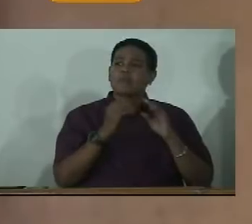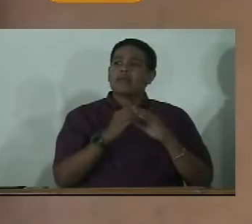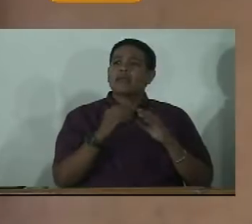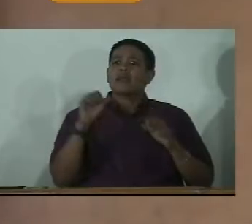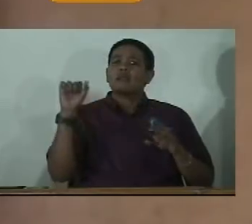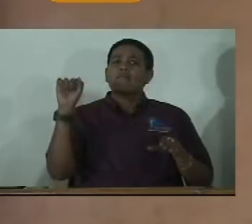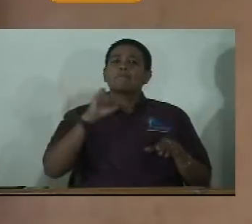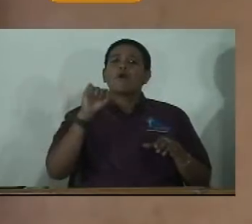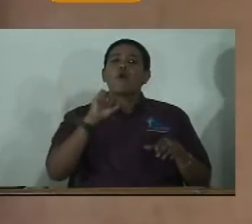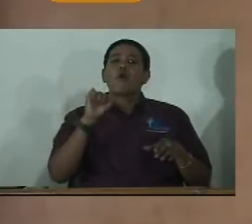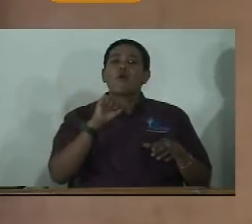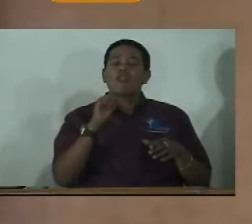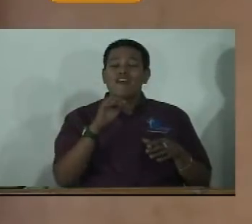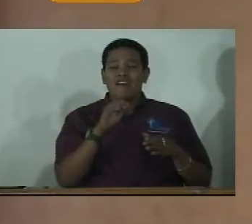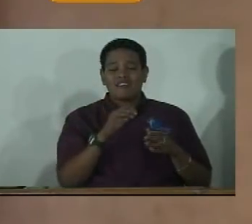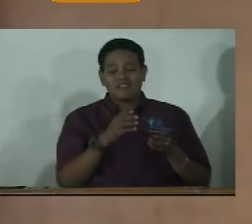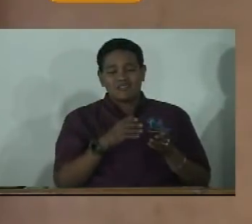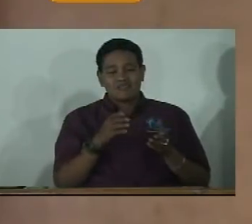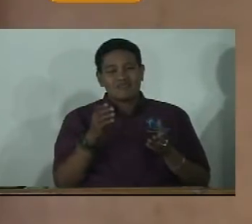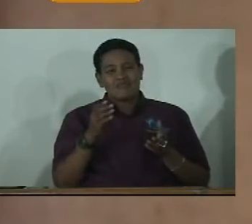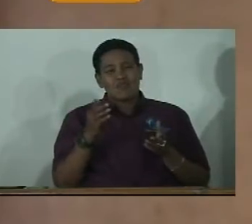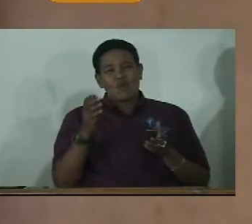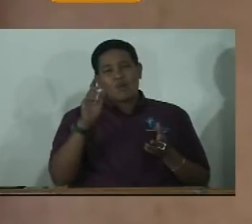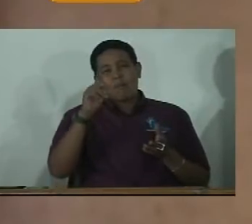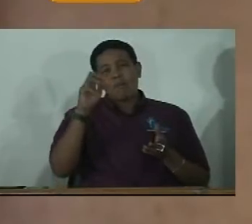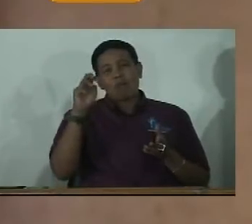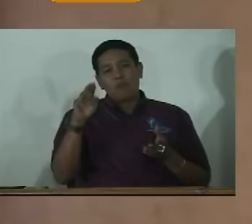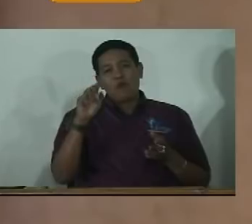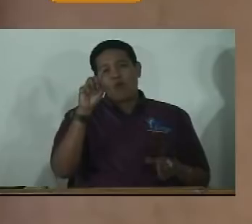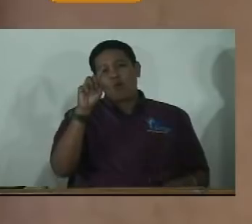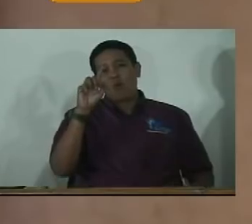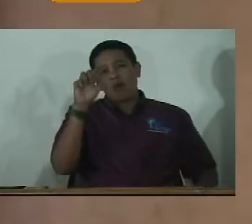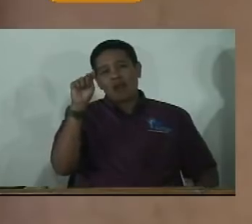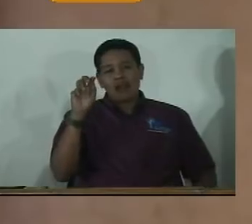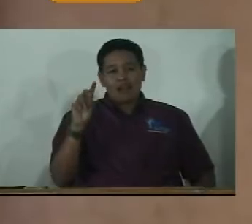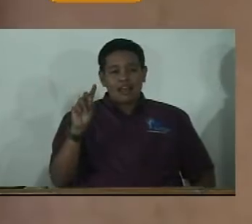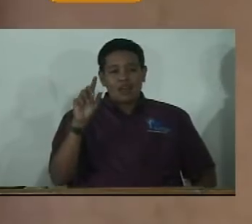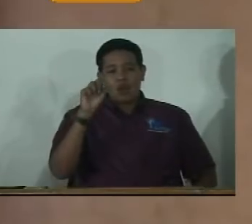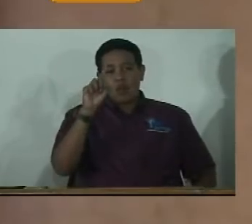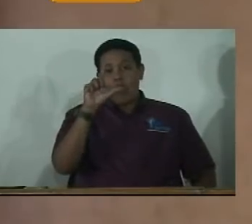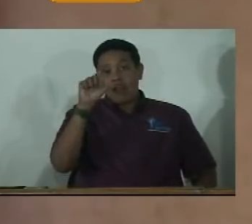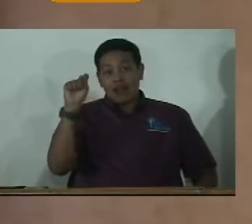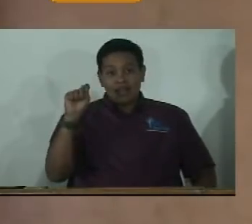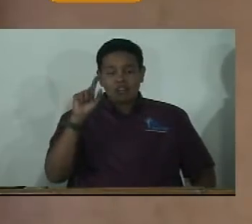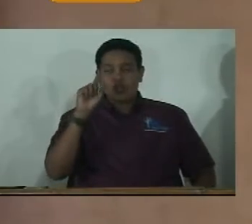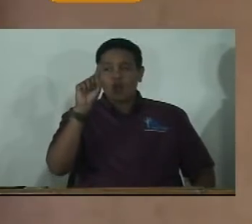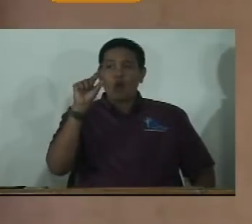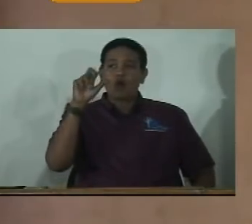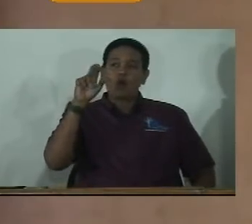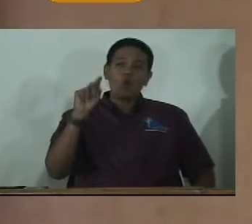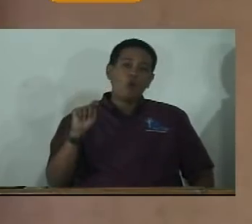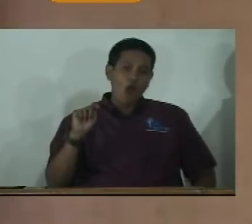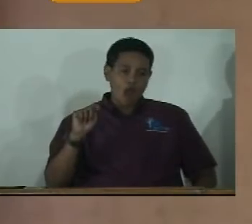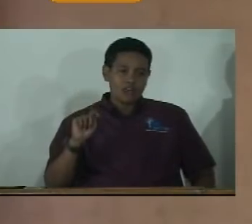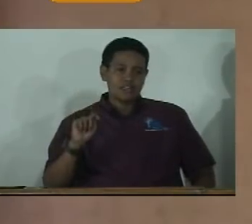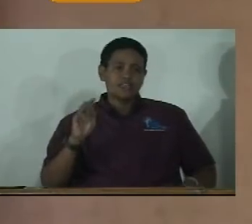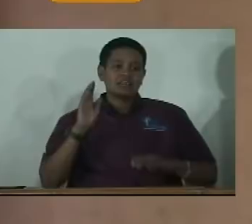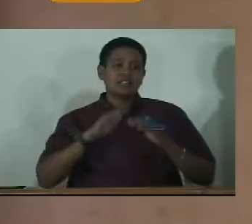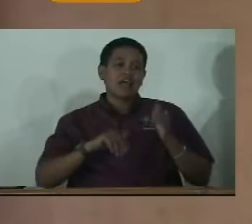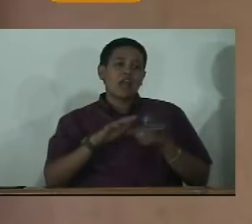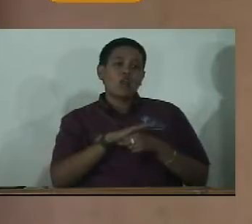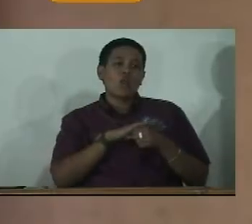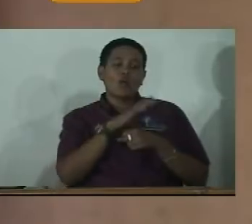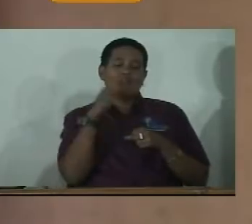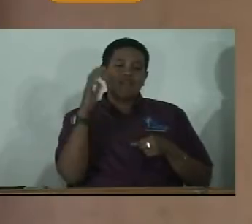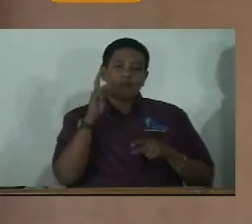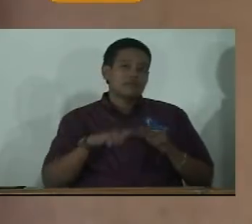cheaper, on a liter equivalent or quart equivalent basis than the local farmers